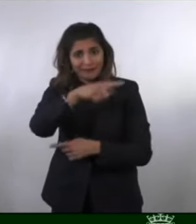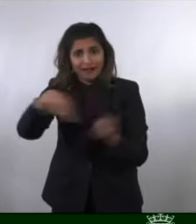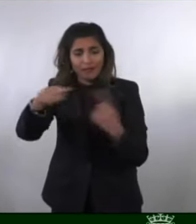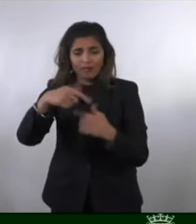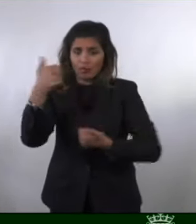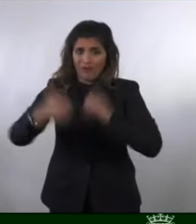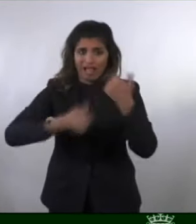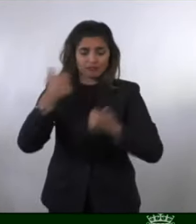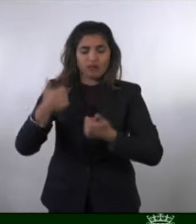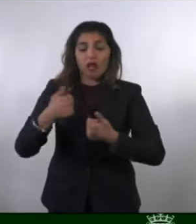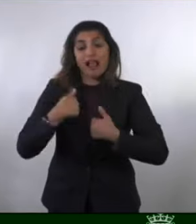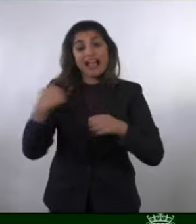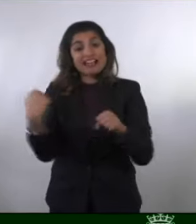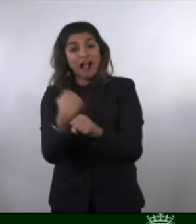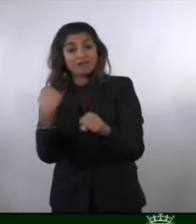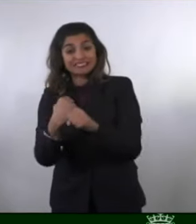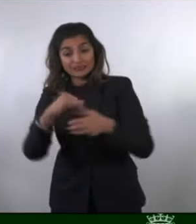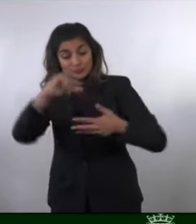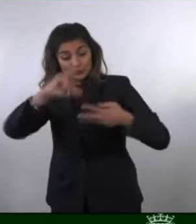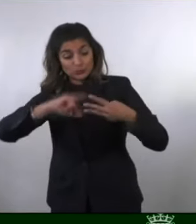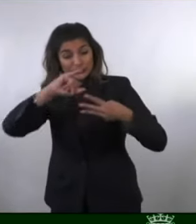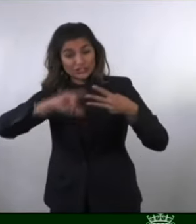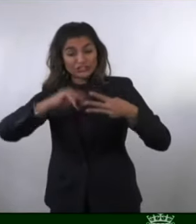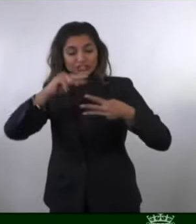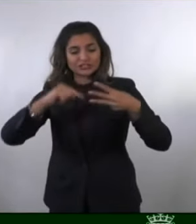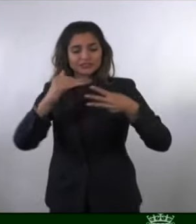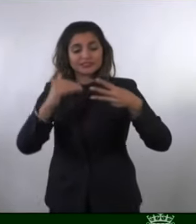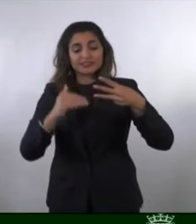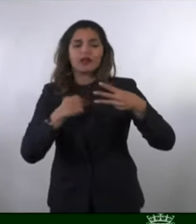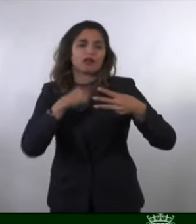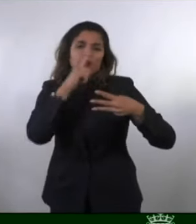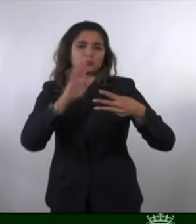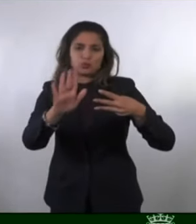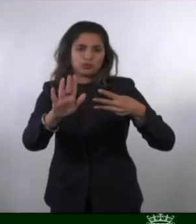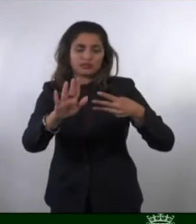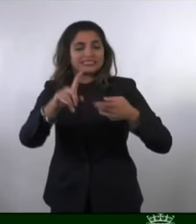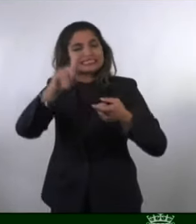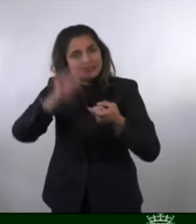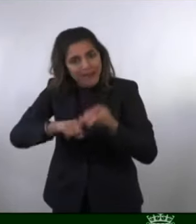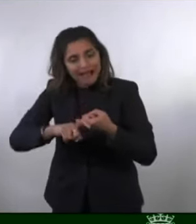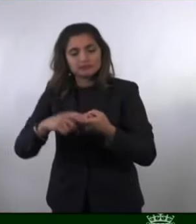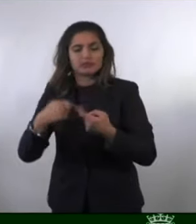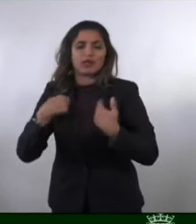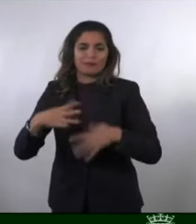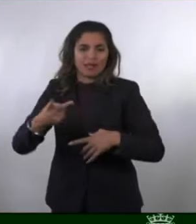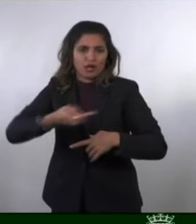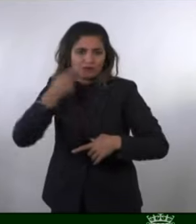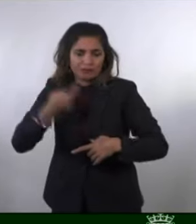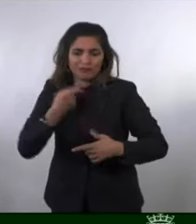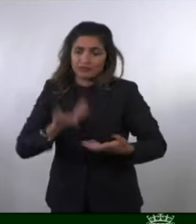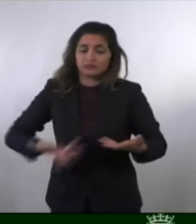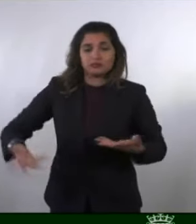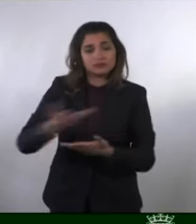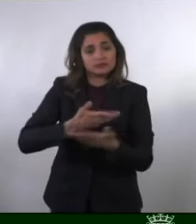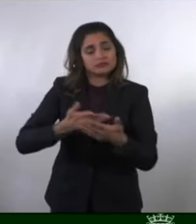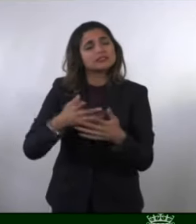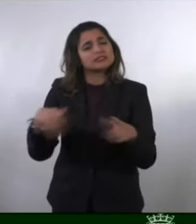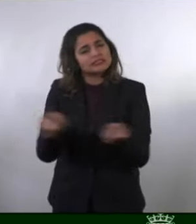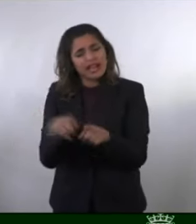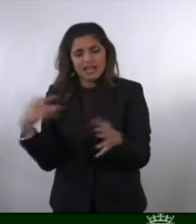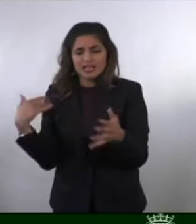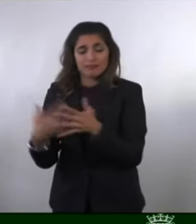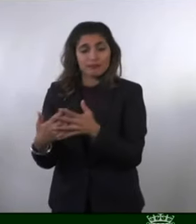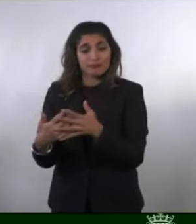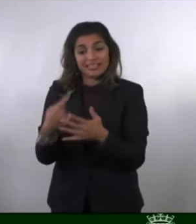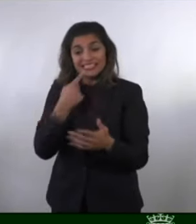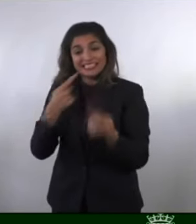which tier they will, alas, will go into. It will depend on all the things that I've discussed, and the figures are not easy,